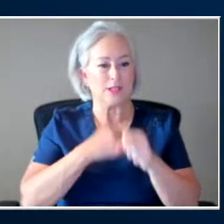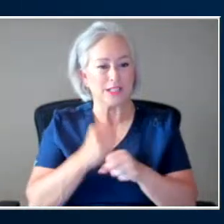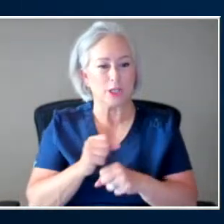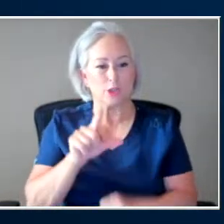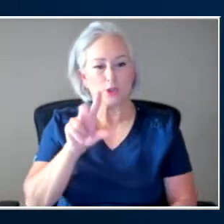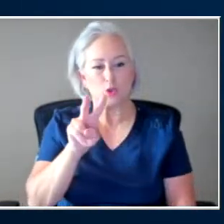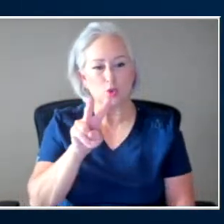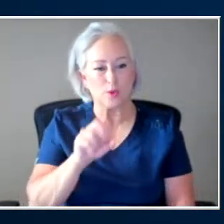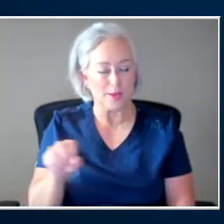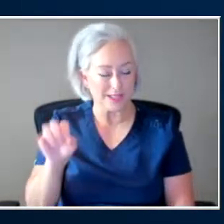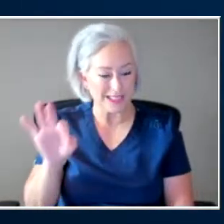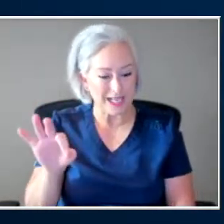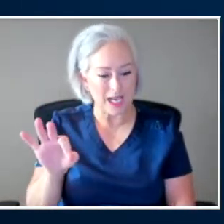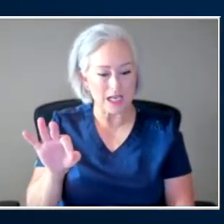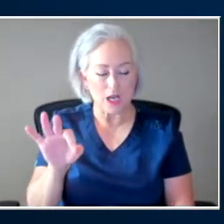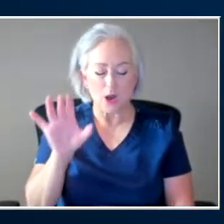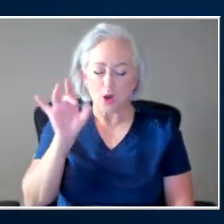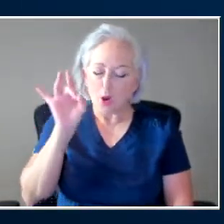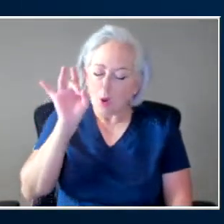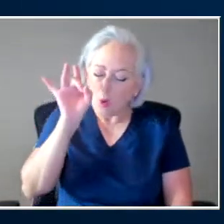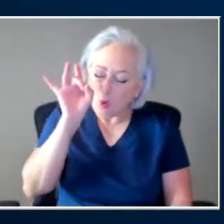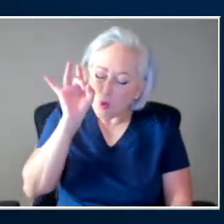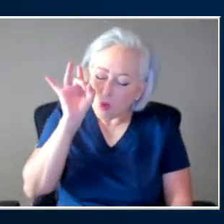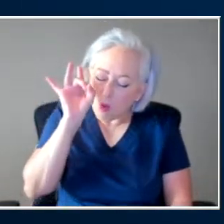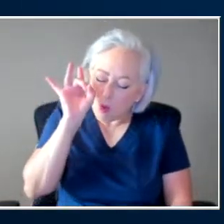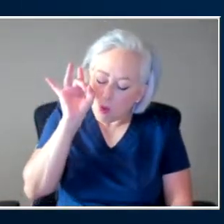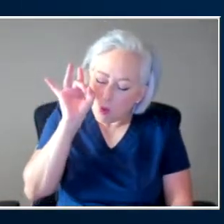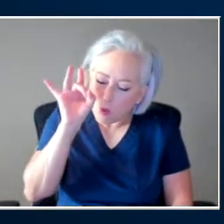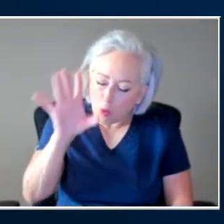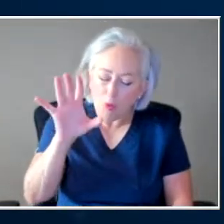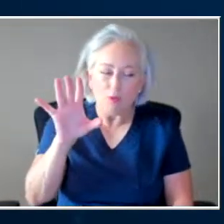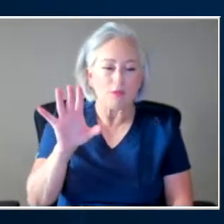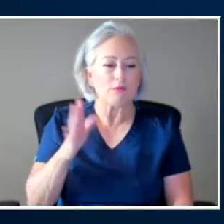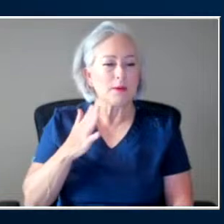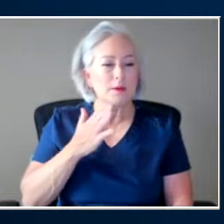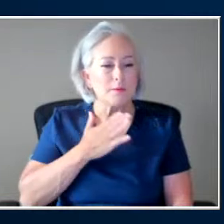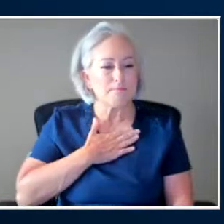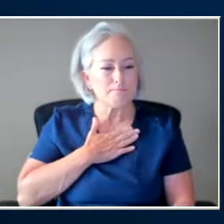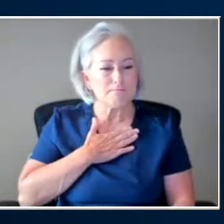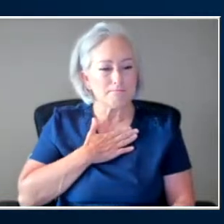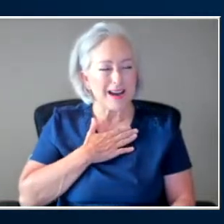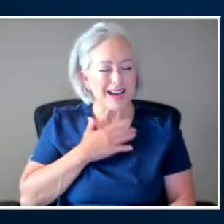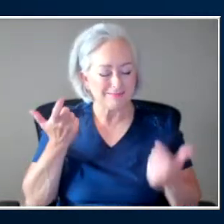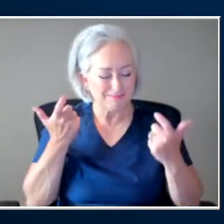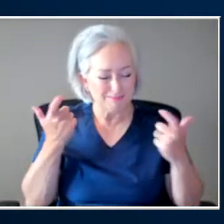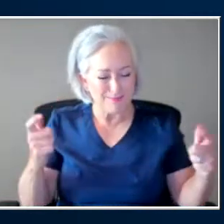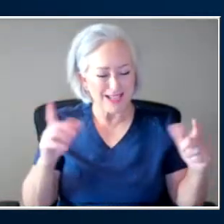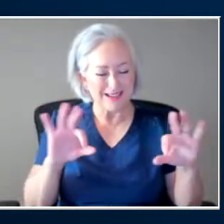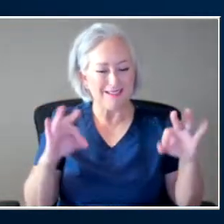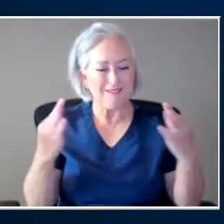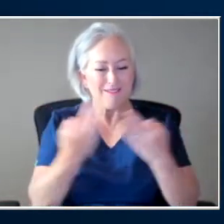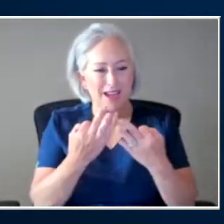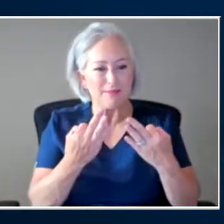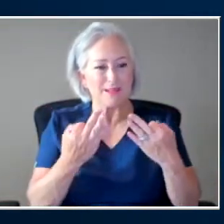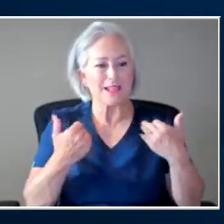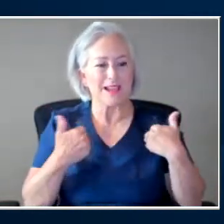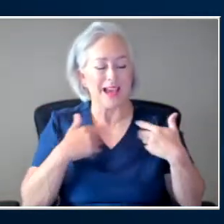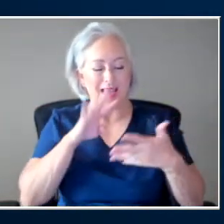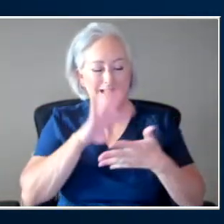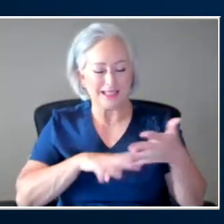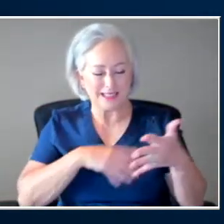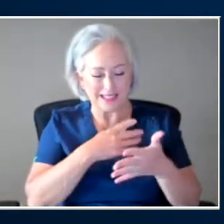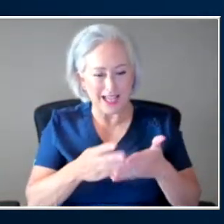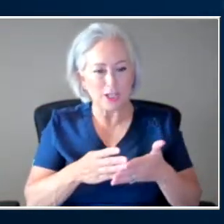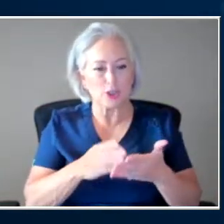it took my entire family. I have a large family. And we had a schedule, we had calendars. They had to get me to all